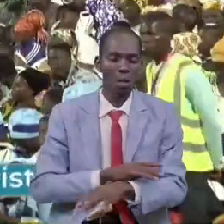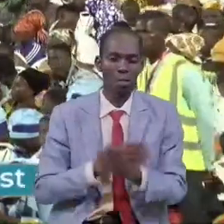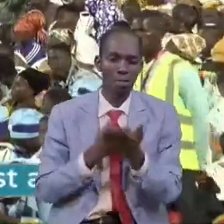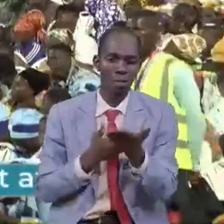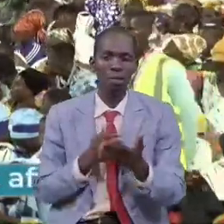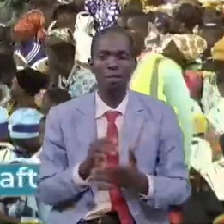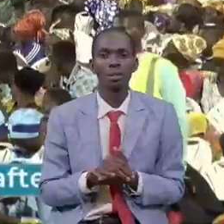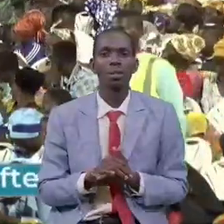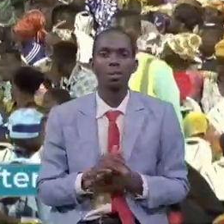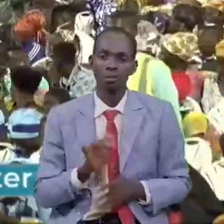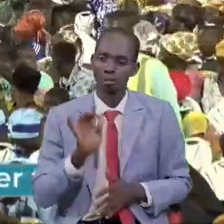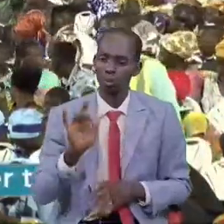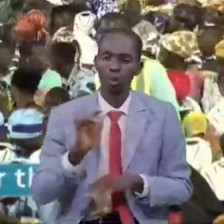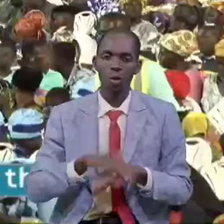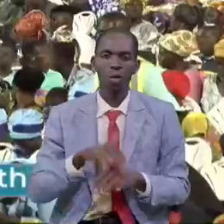out the form.